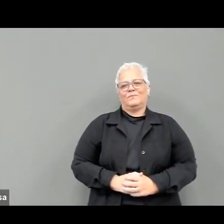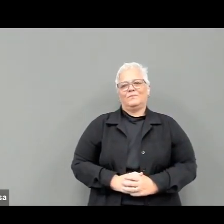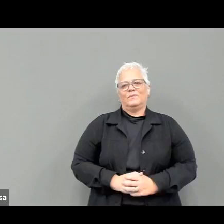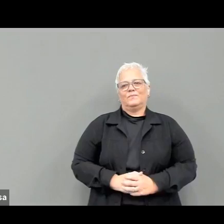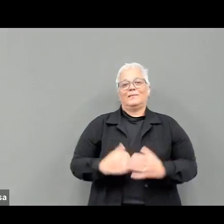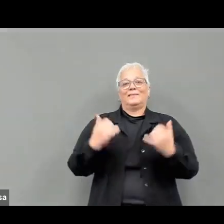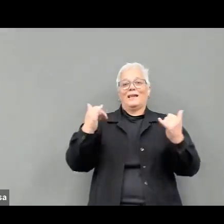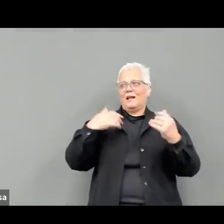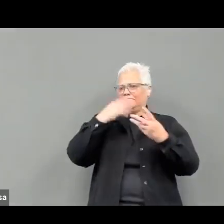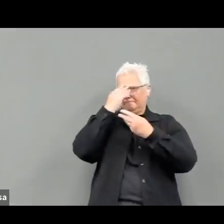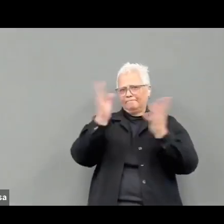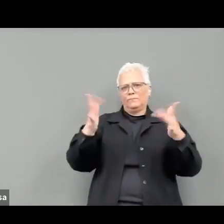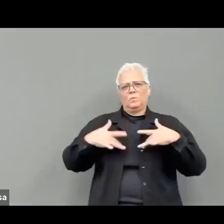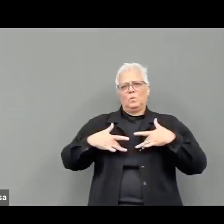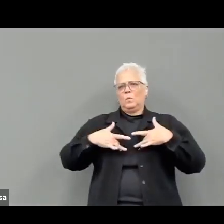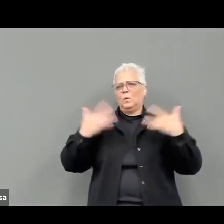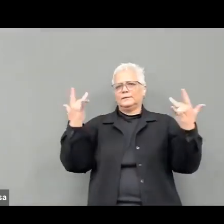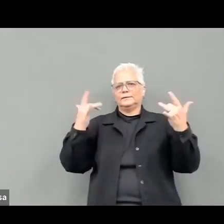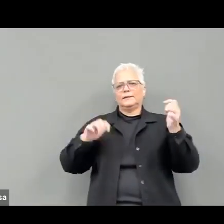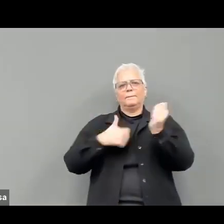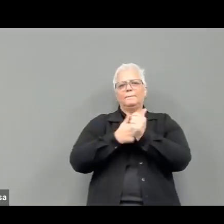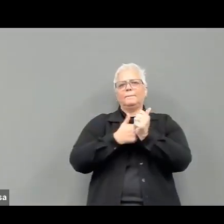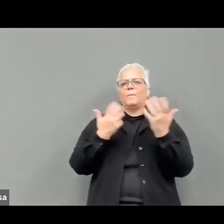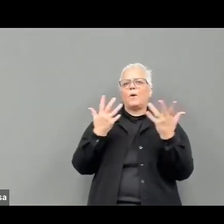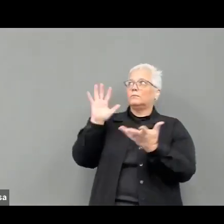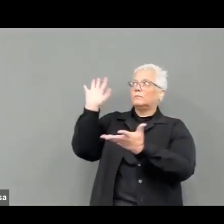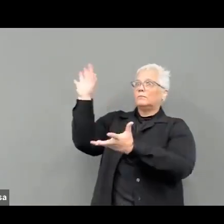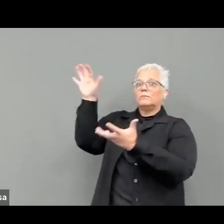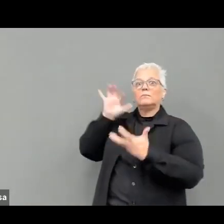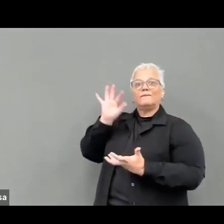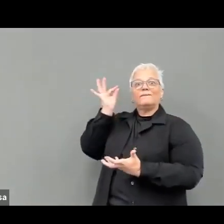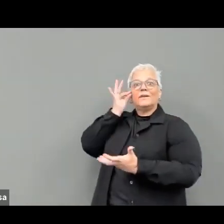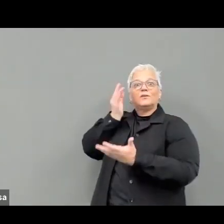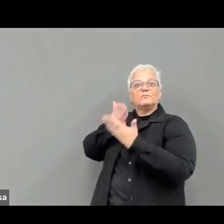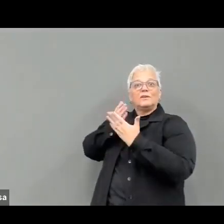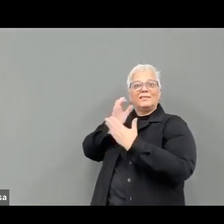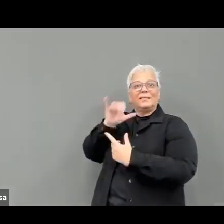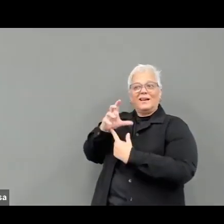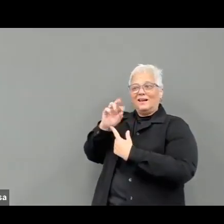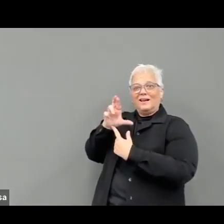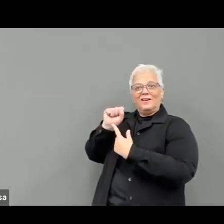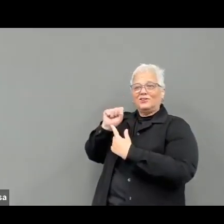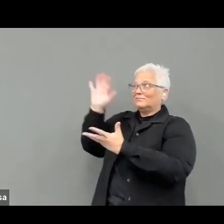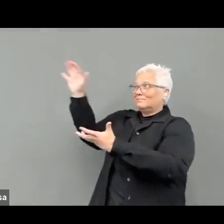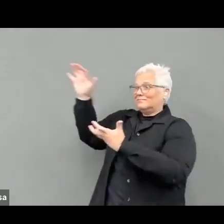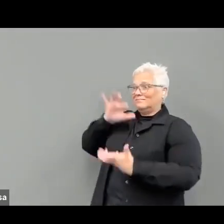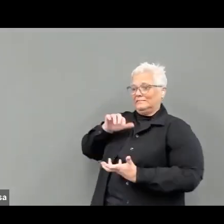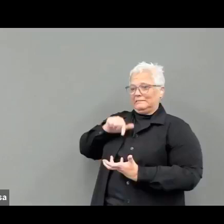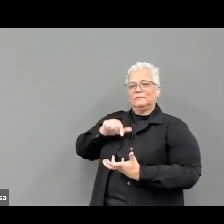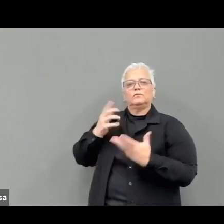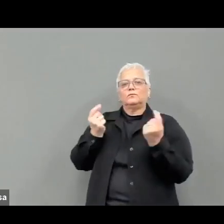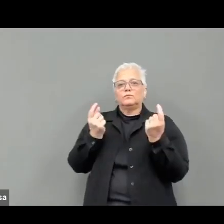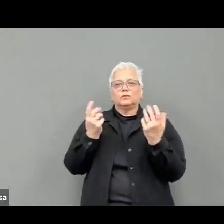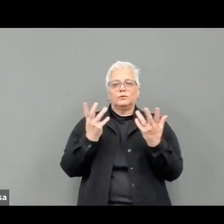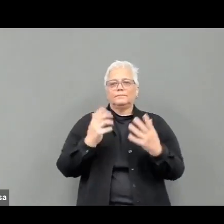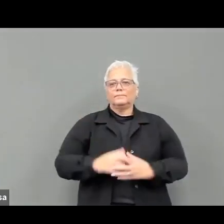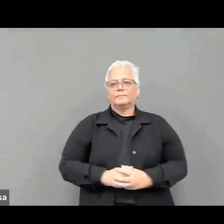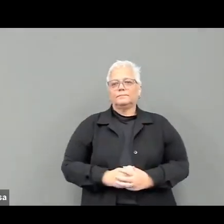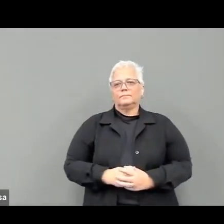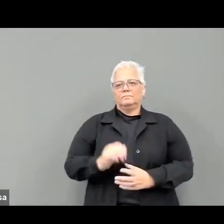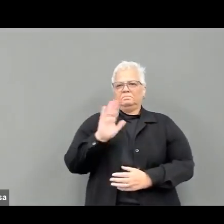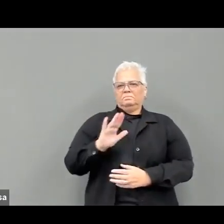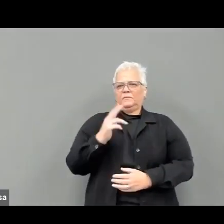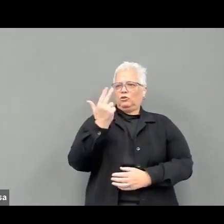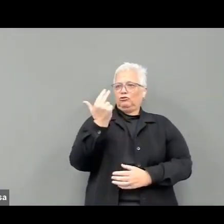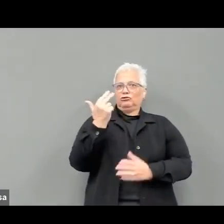CARES funding. We have approximately $13 million remaining from our original $114 million allocation.